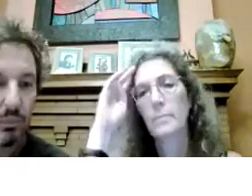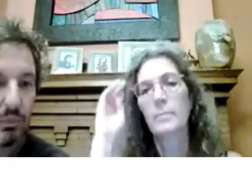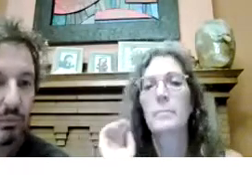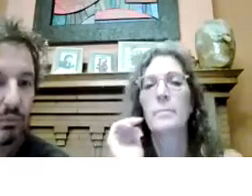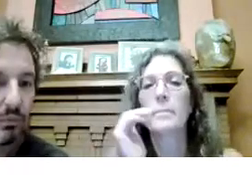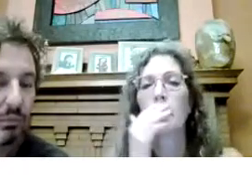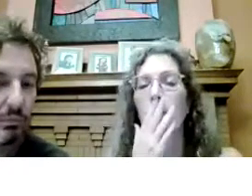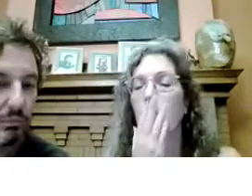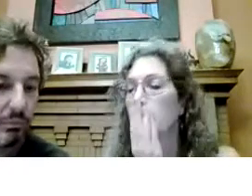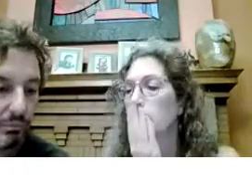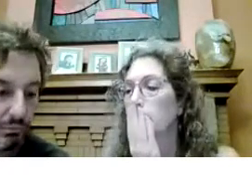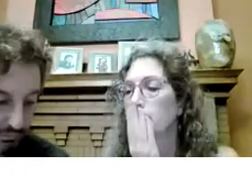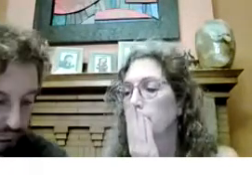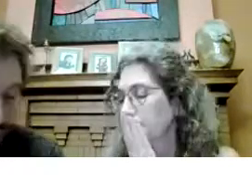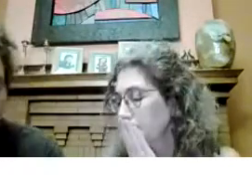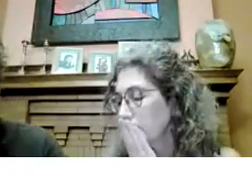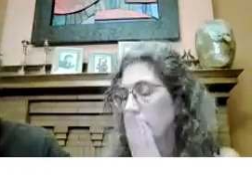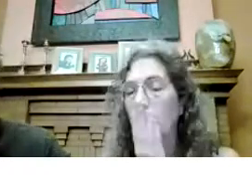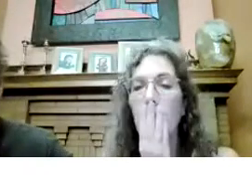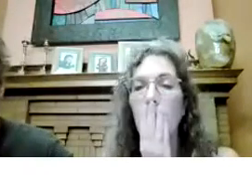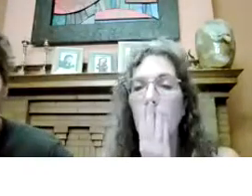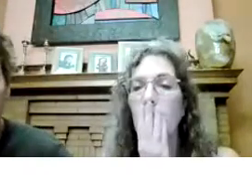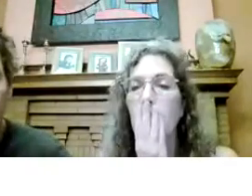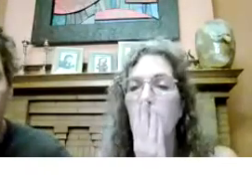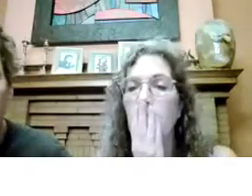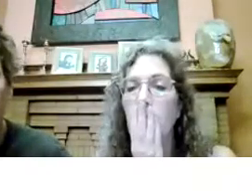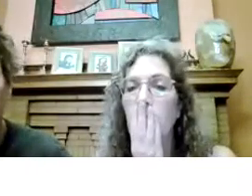Dan about wanting to make sure that we still